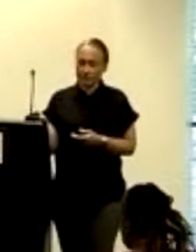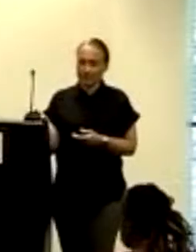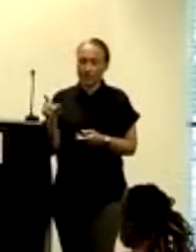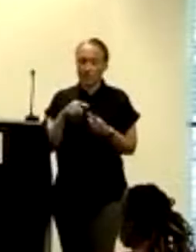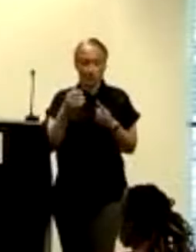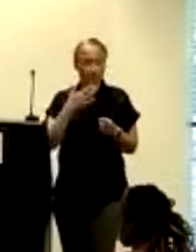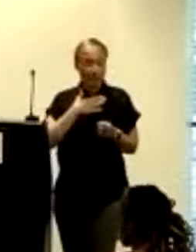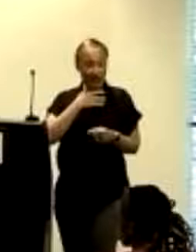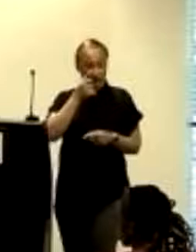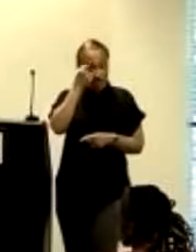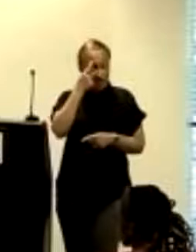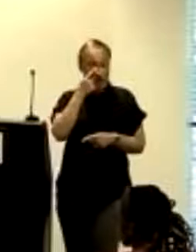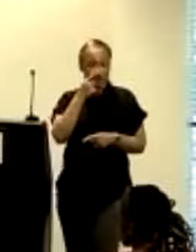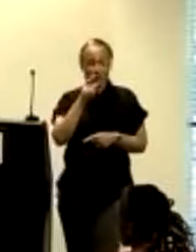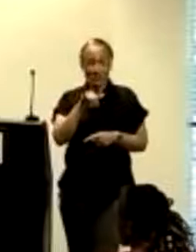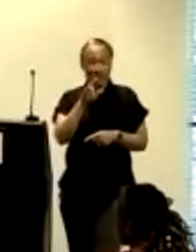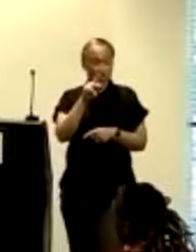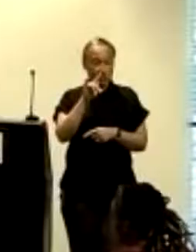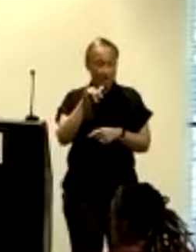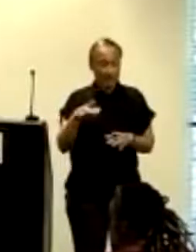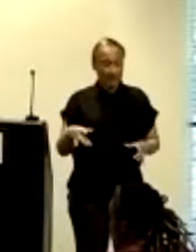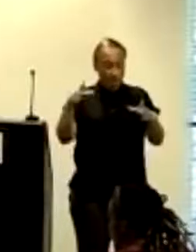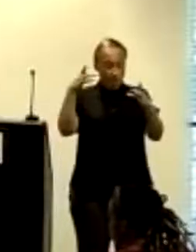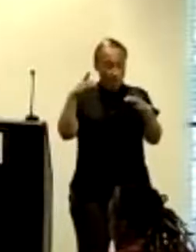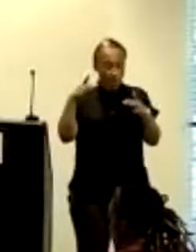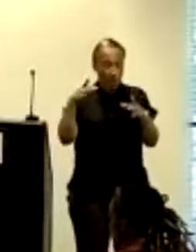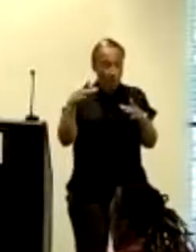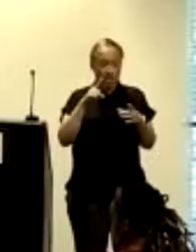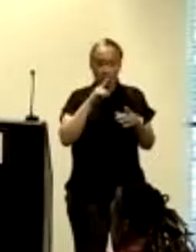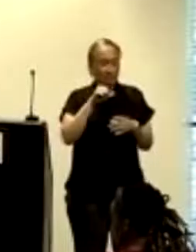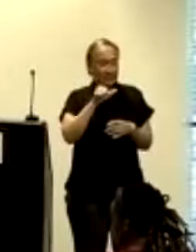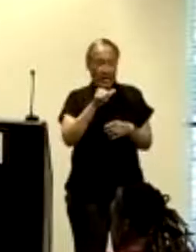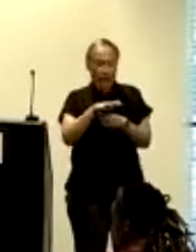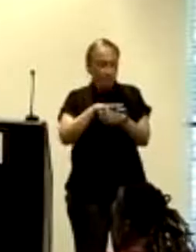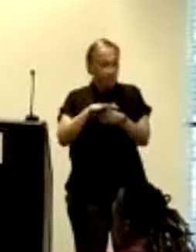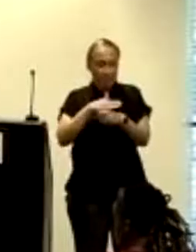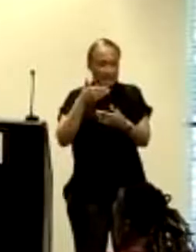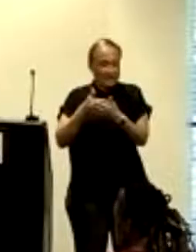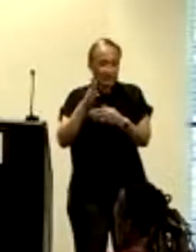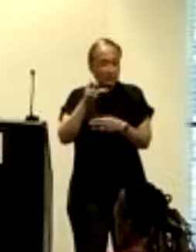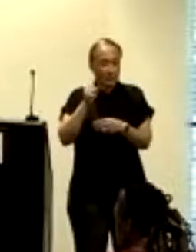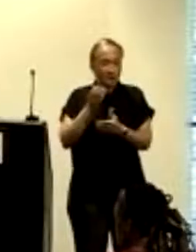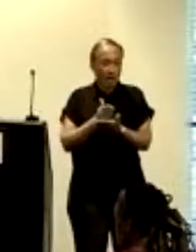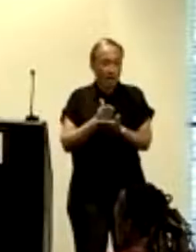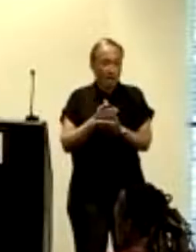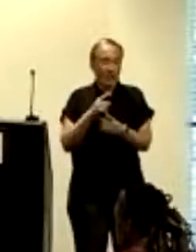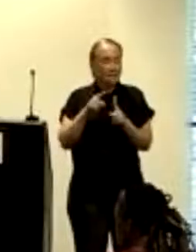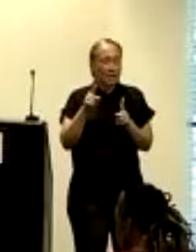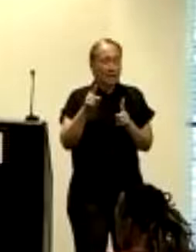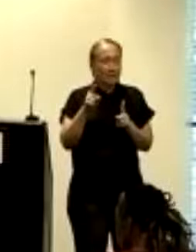To my understanding, the utility poles are not located next to bus stops,